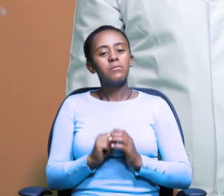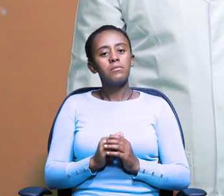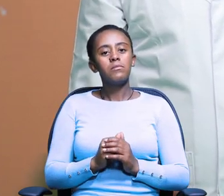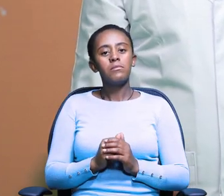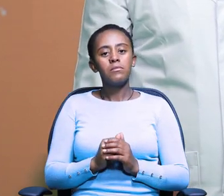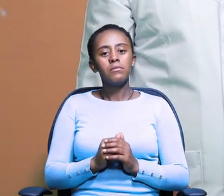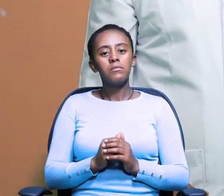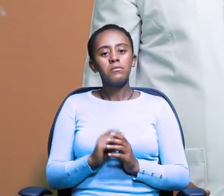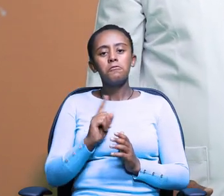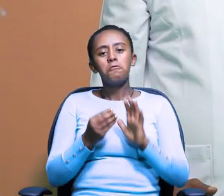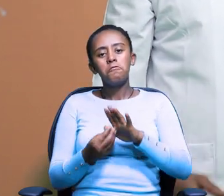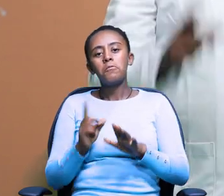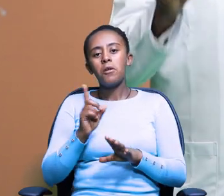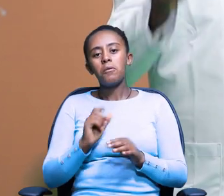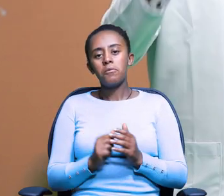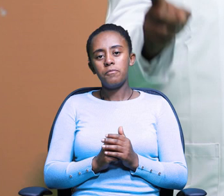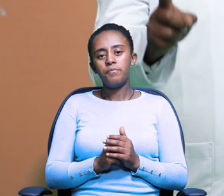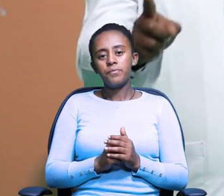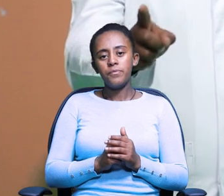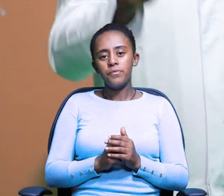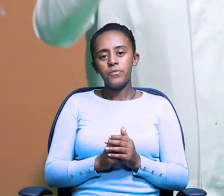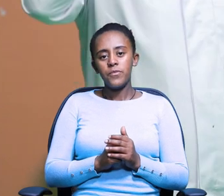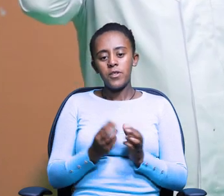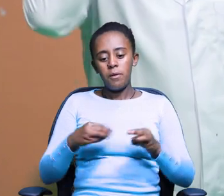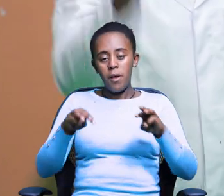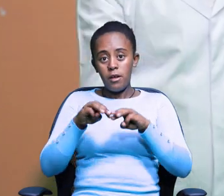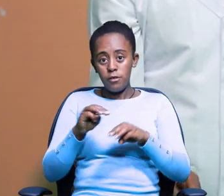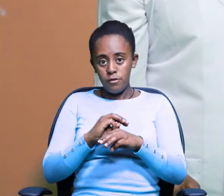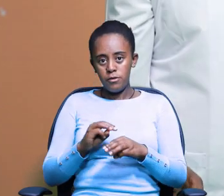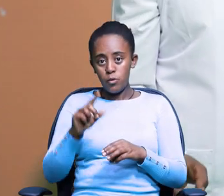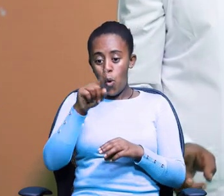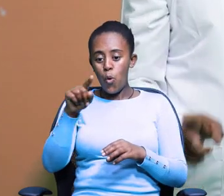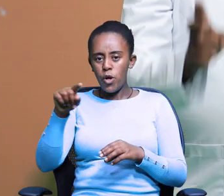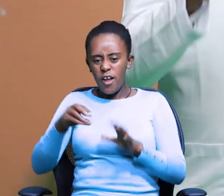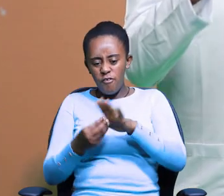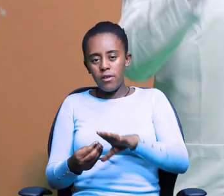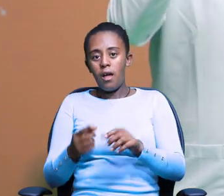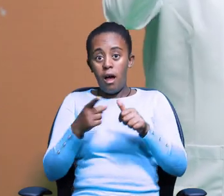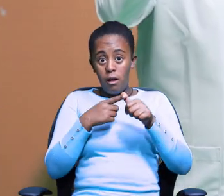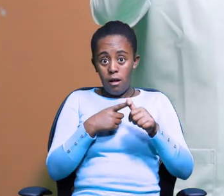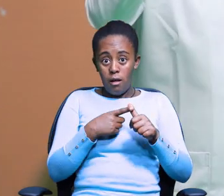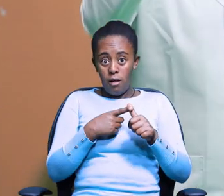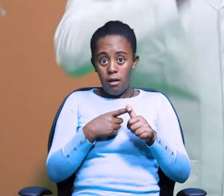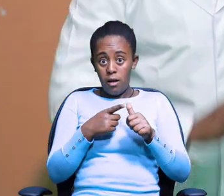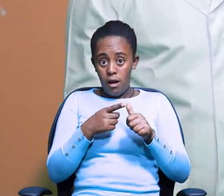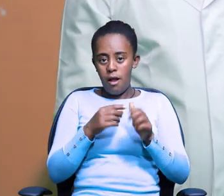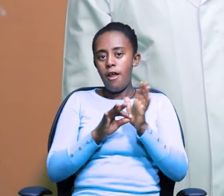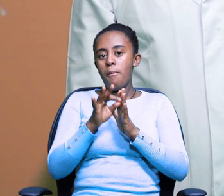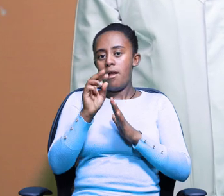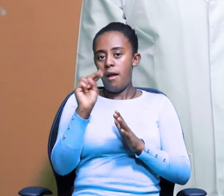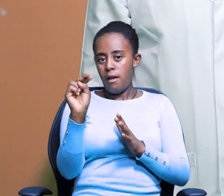yourself. The factor that affecting the magnetic field of the solenoid is, one is the number of turns of the